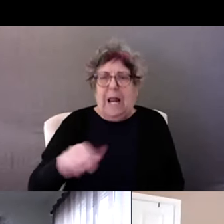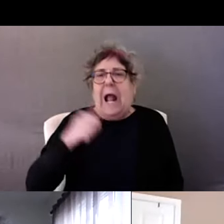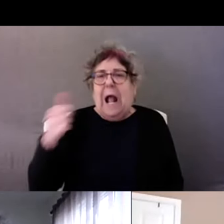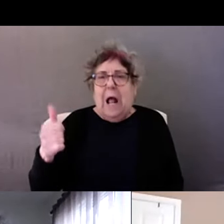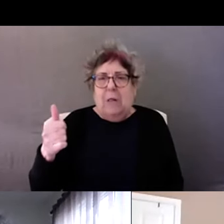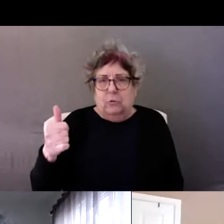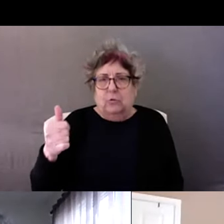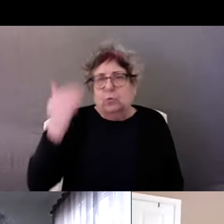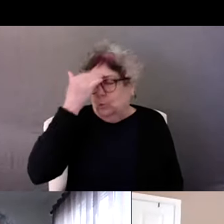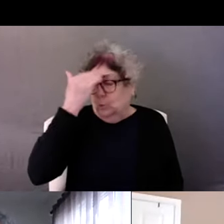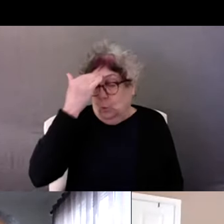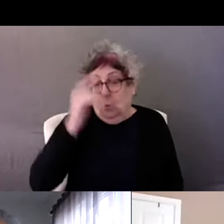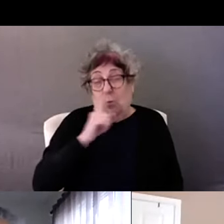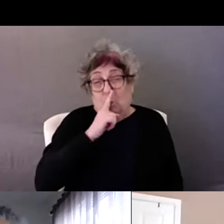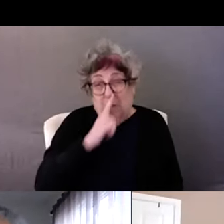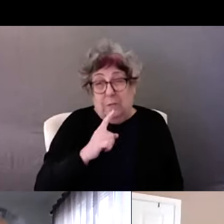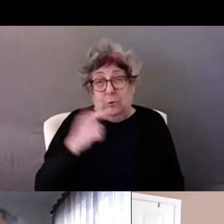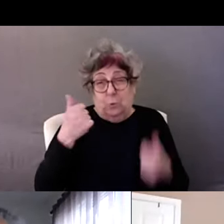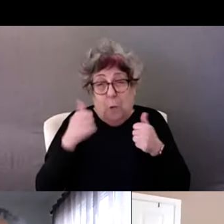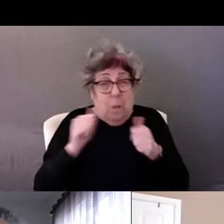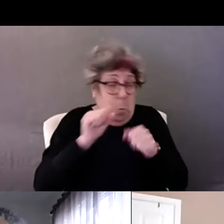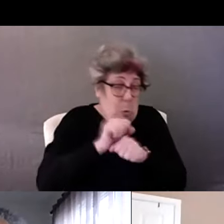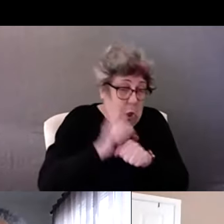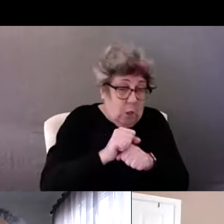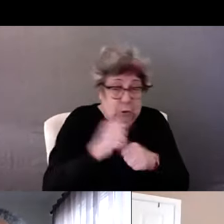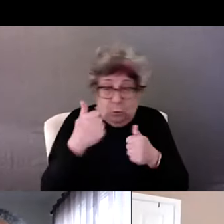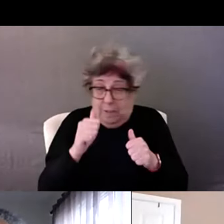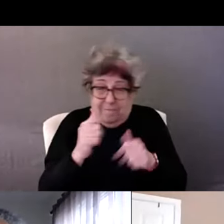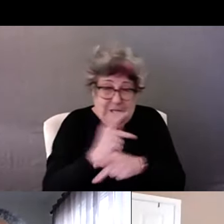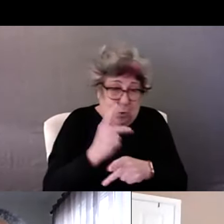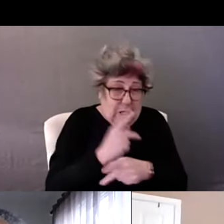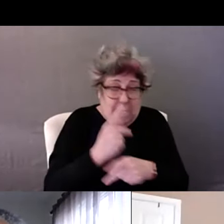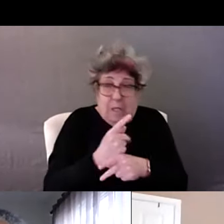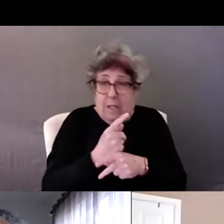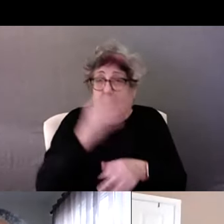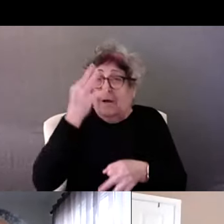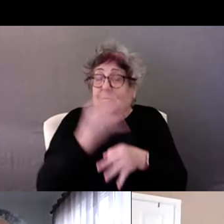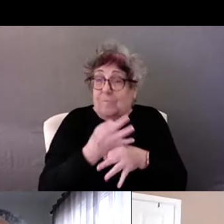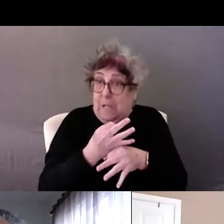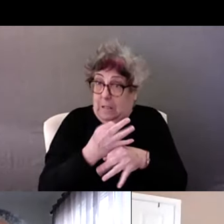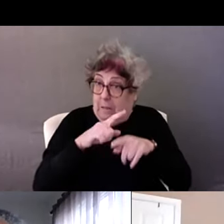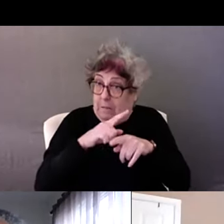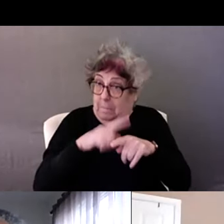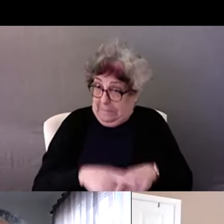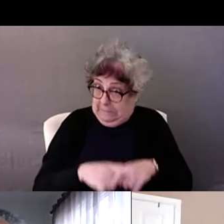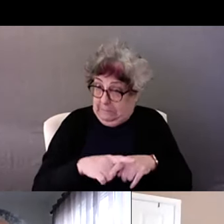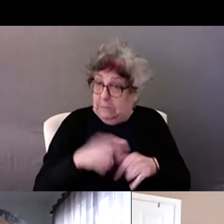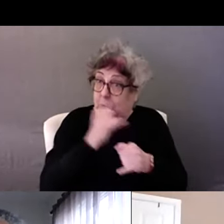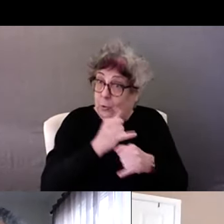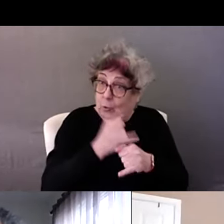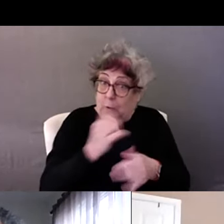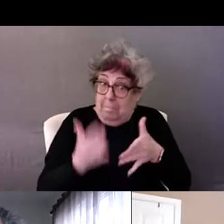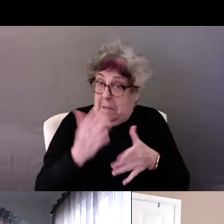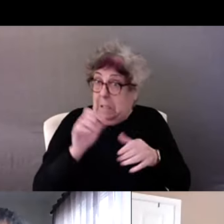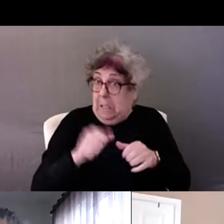really trying to work on trying to figure out how actually faith-based institutions may be able to even administer